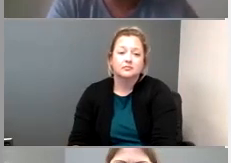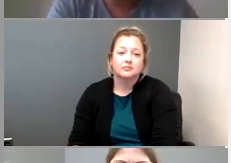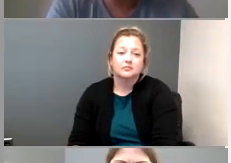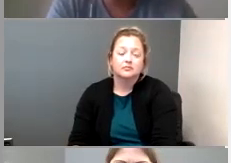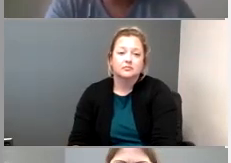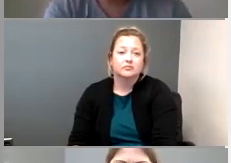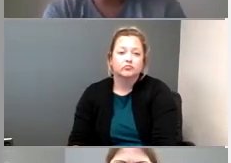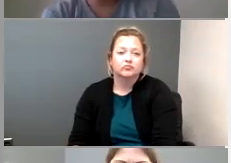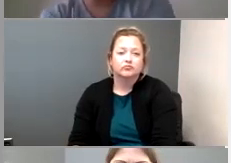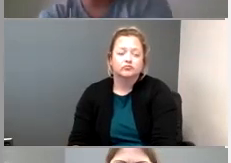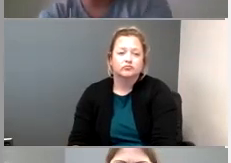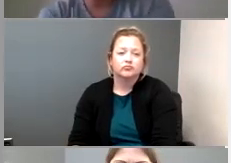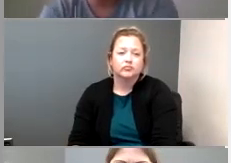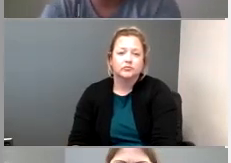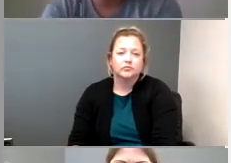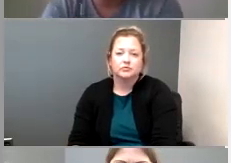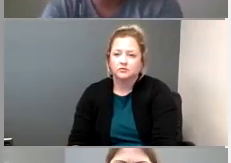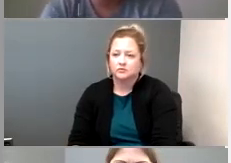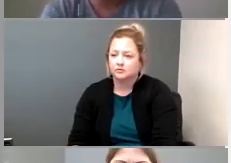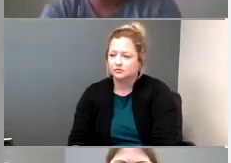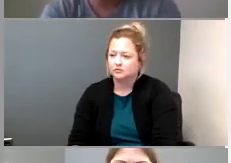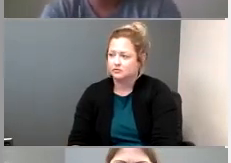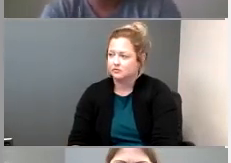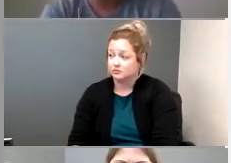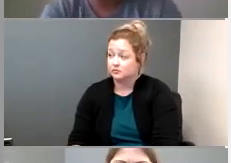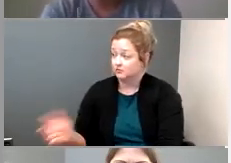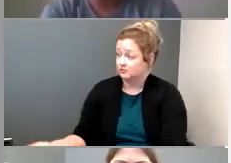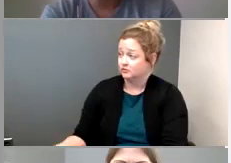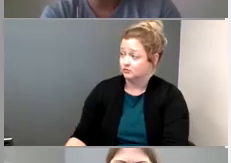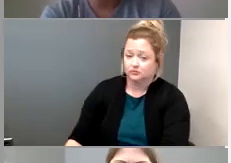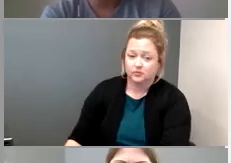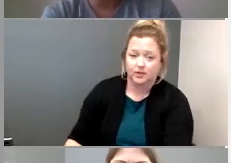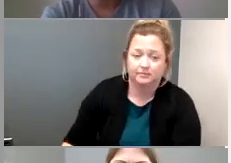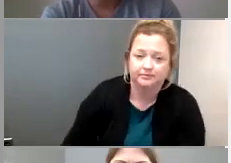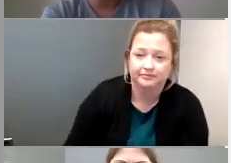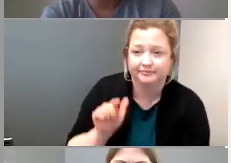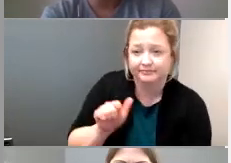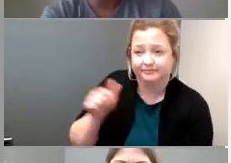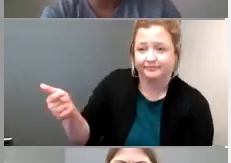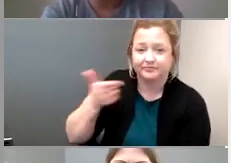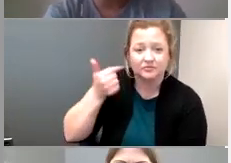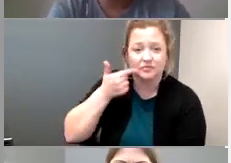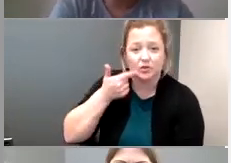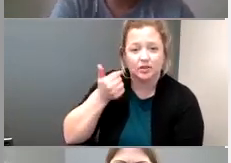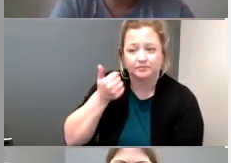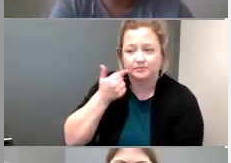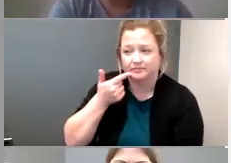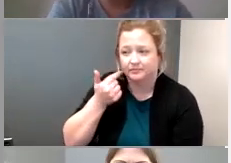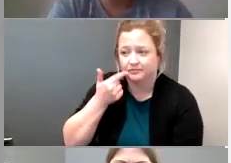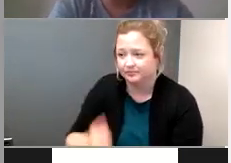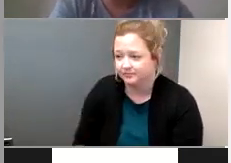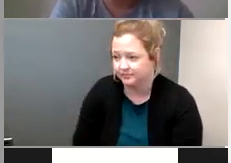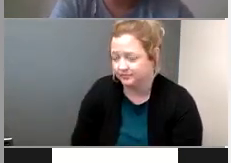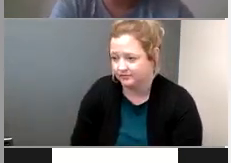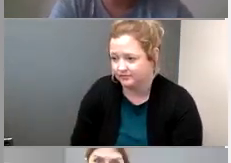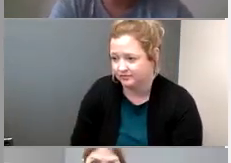it's just talking about the same thing. So in essence, let's say that I have these two sorted subarrays, 20, 12, 13, 11, 7, 9, and 2 and 1. So first I